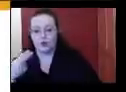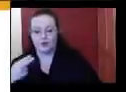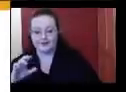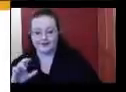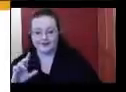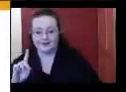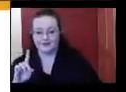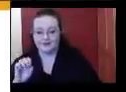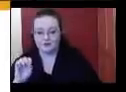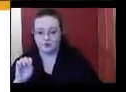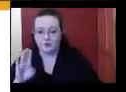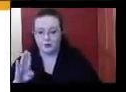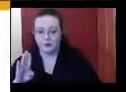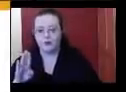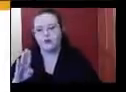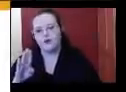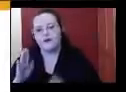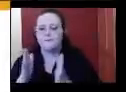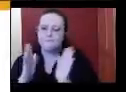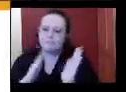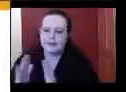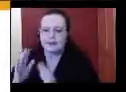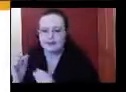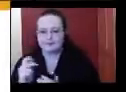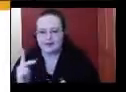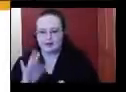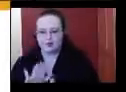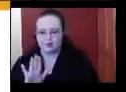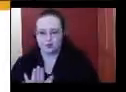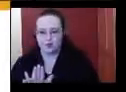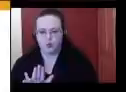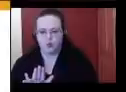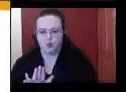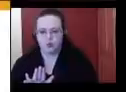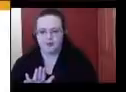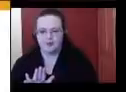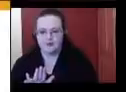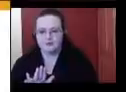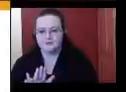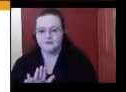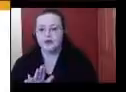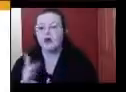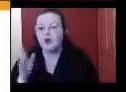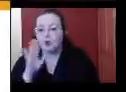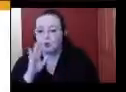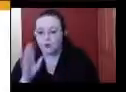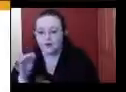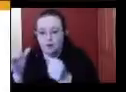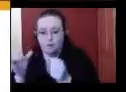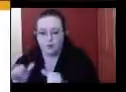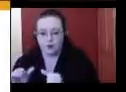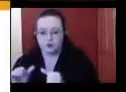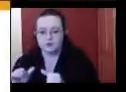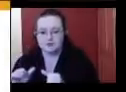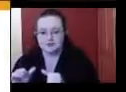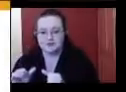then we'll also be taking those questions to inform an FAQ section on our board website.